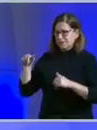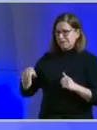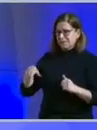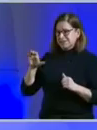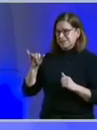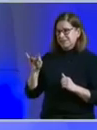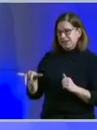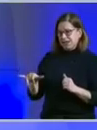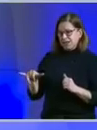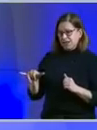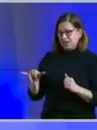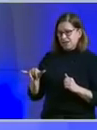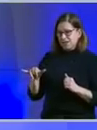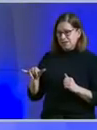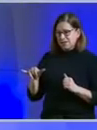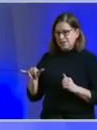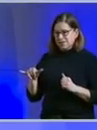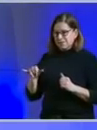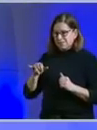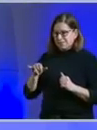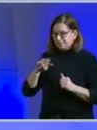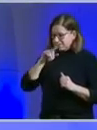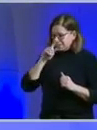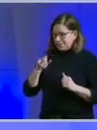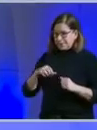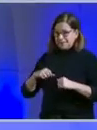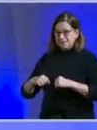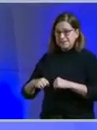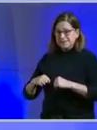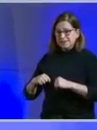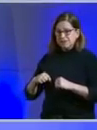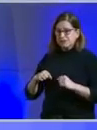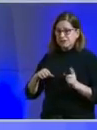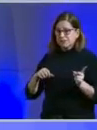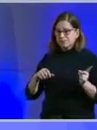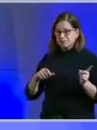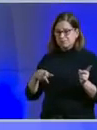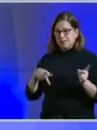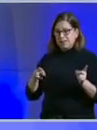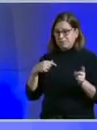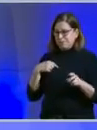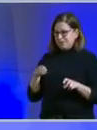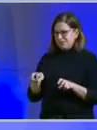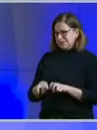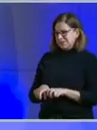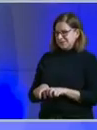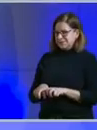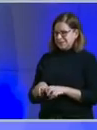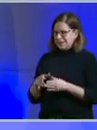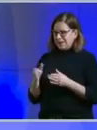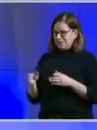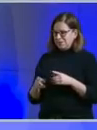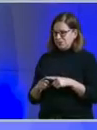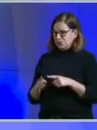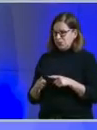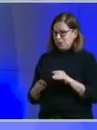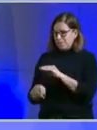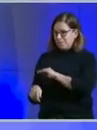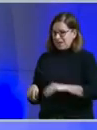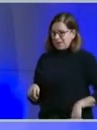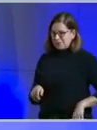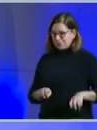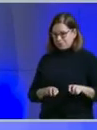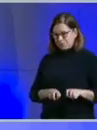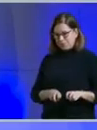when security allows me to be next to the mayor and I introduce her, I say, You know, I think what you all did in the homeless initiative